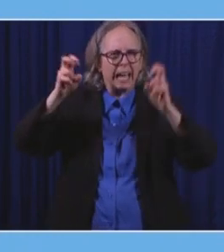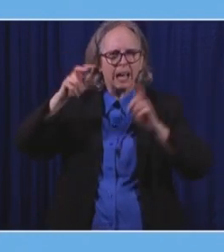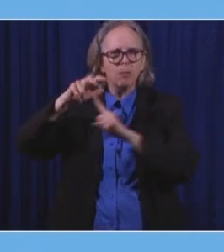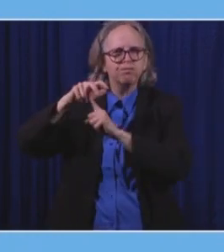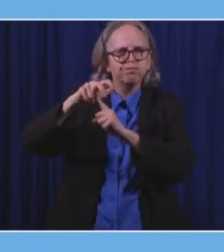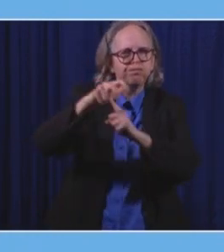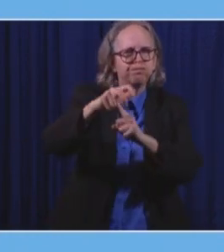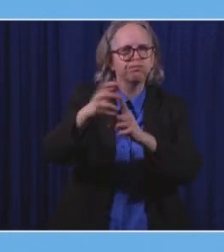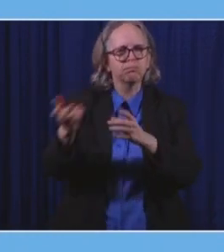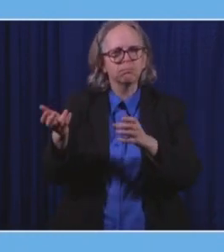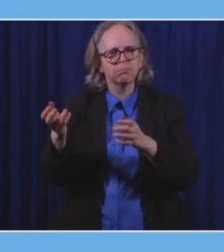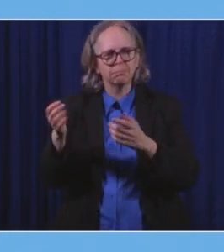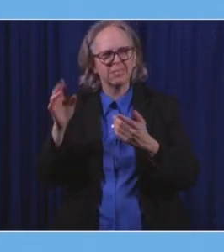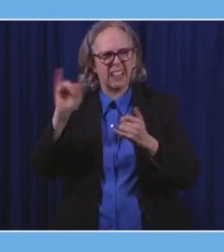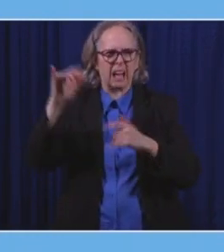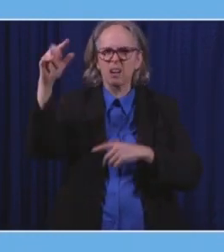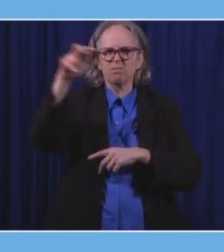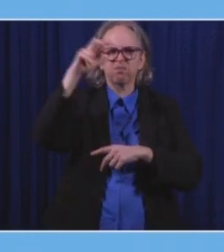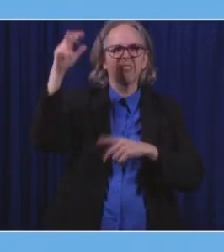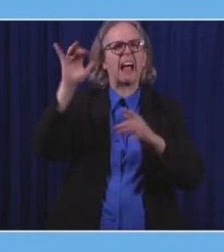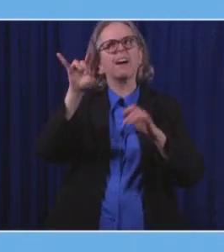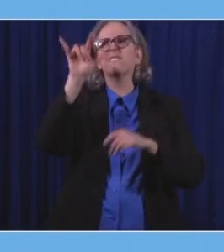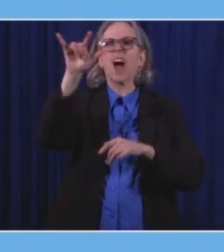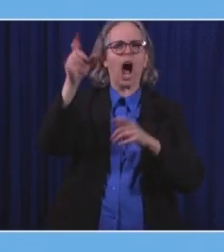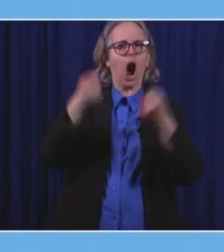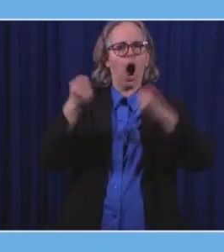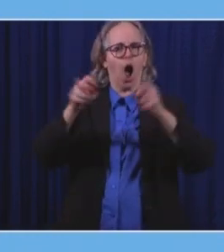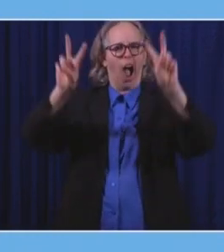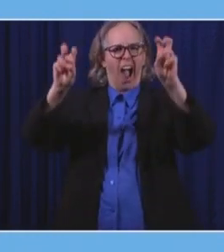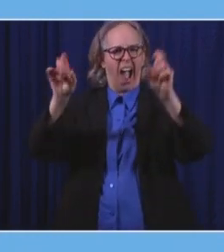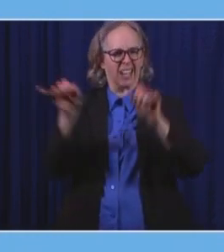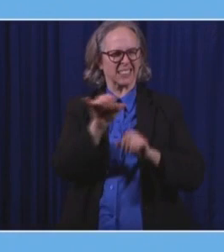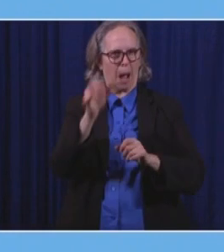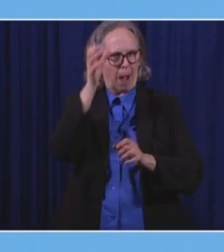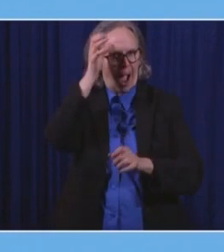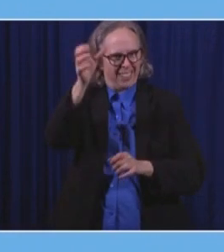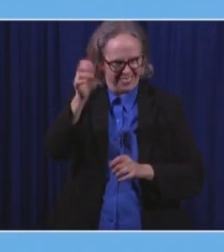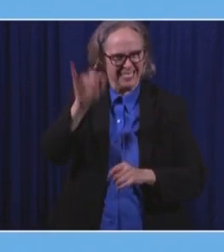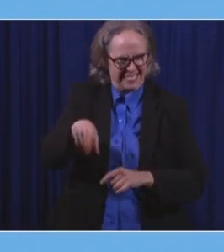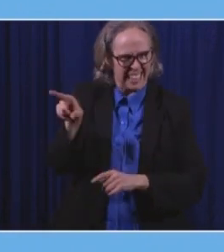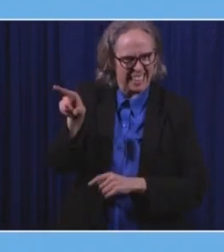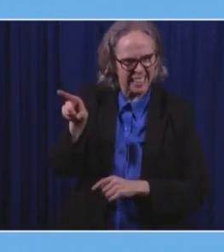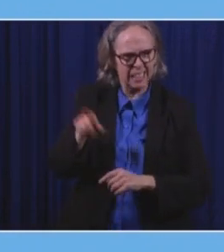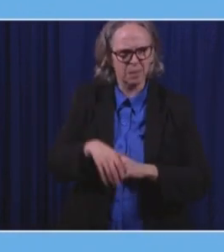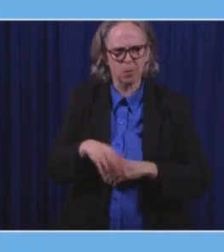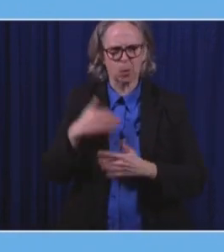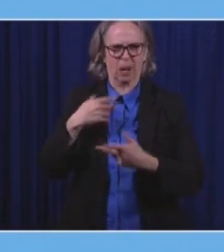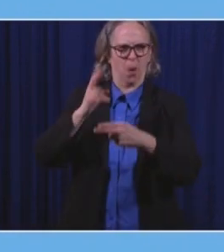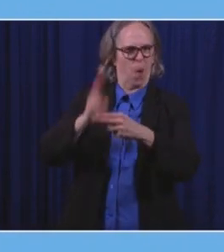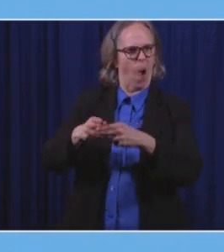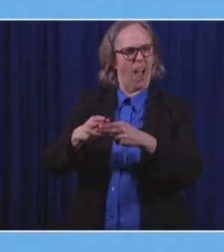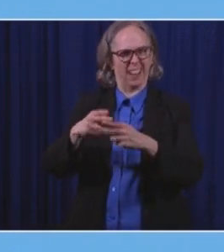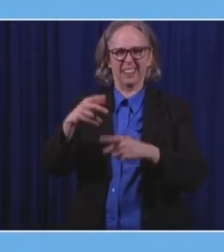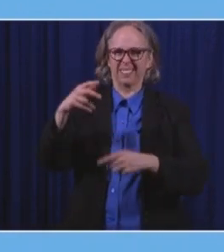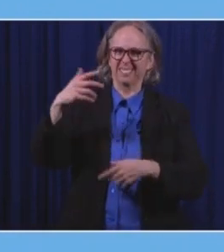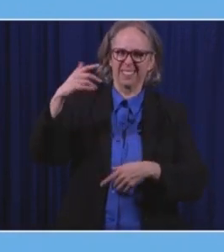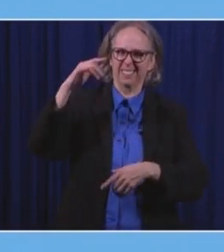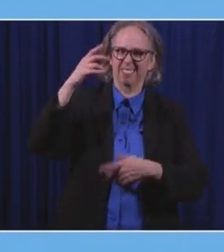flying cars. And that's what, you know, we refer to them as. They're essentially flying cars